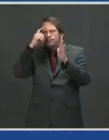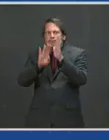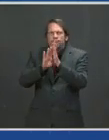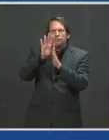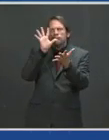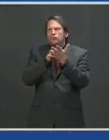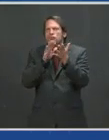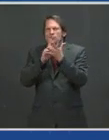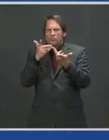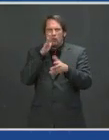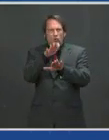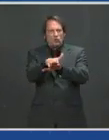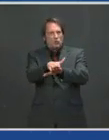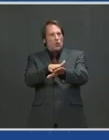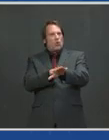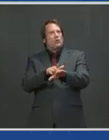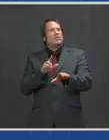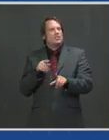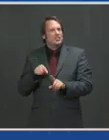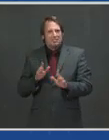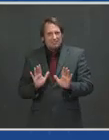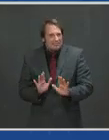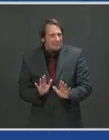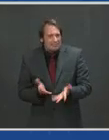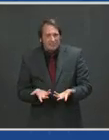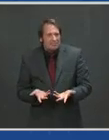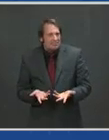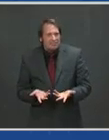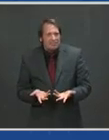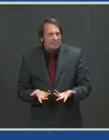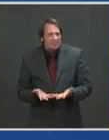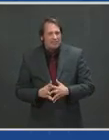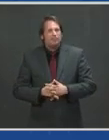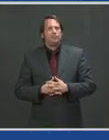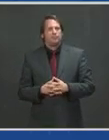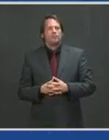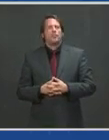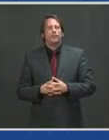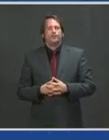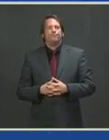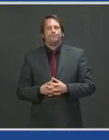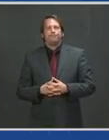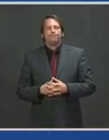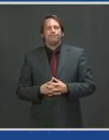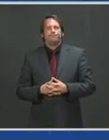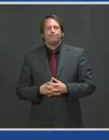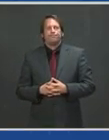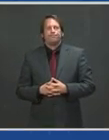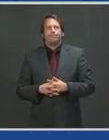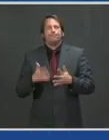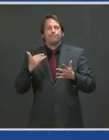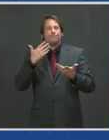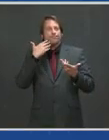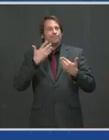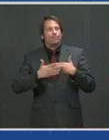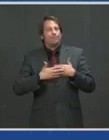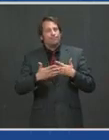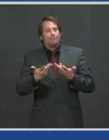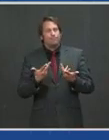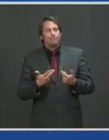was destroyed by the second 100-year flood in the last 10 years in